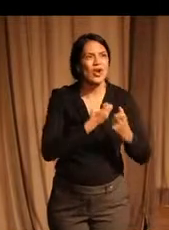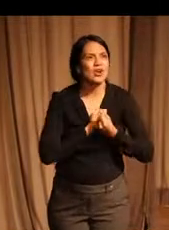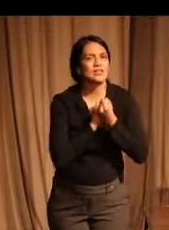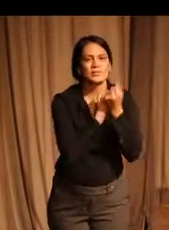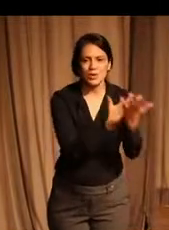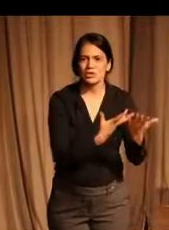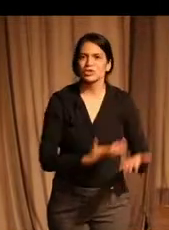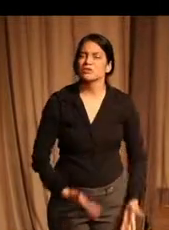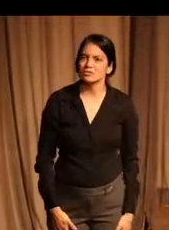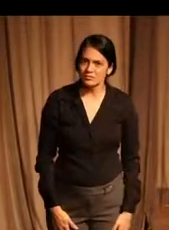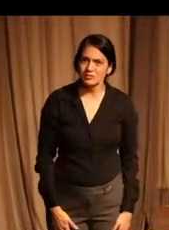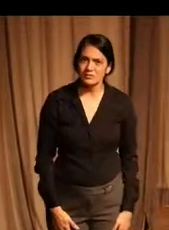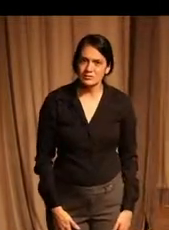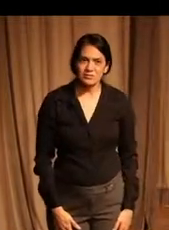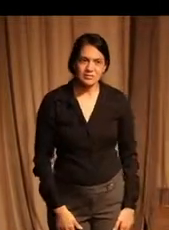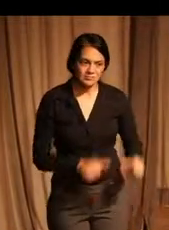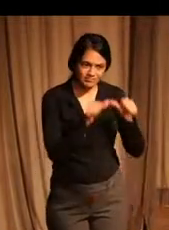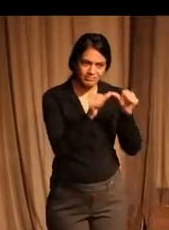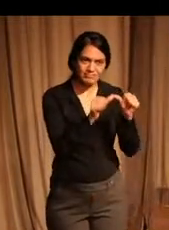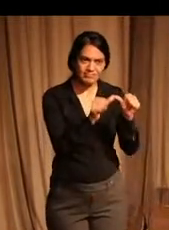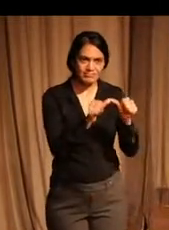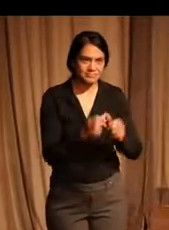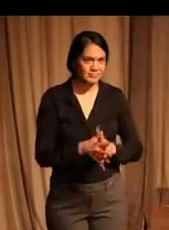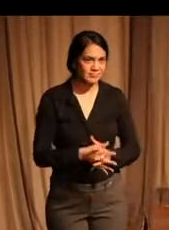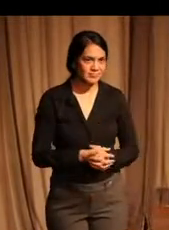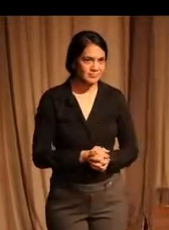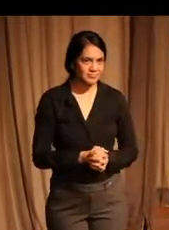Good afternoon. Afternoon, right? Can everybody hear me?